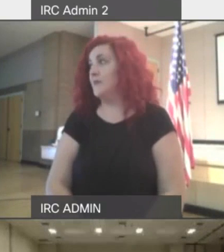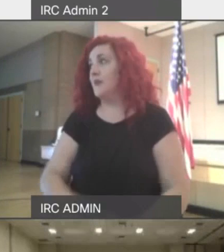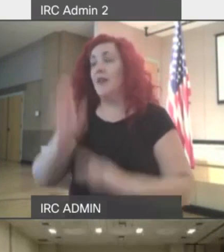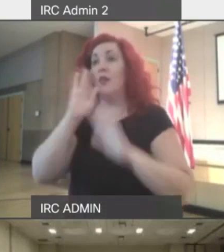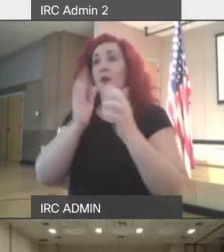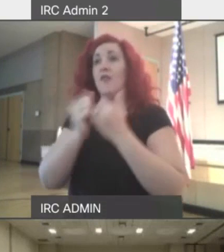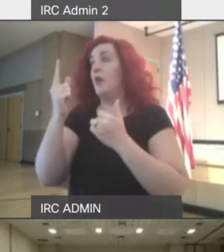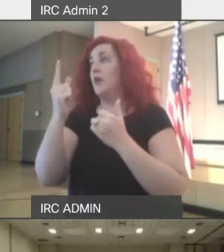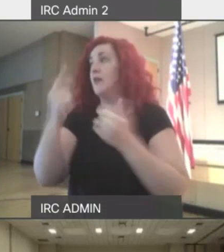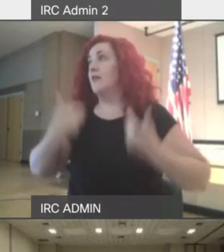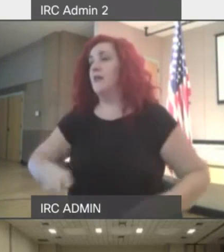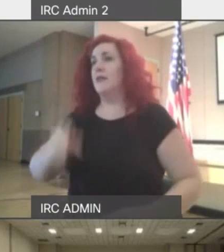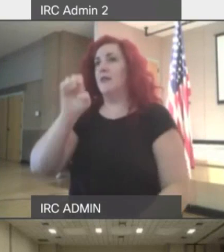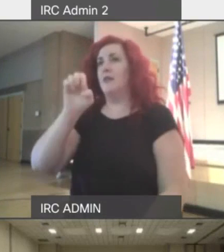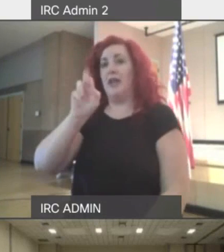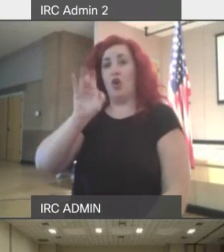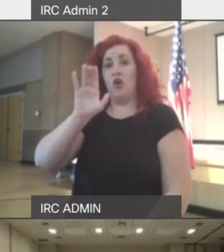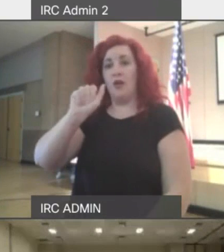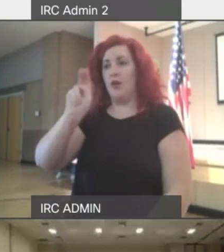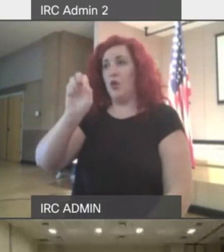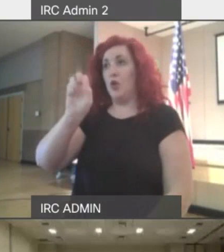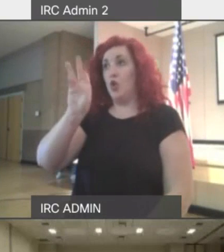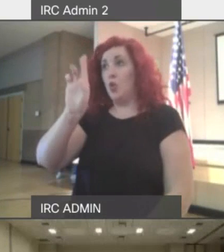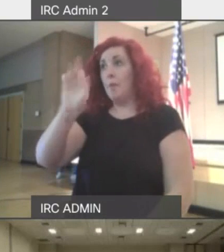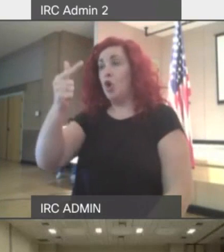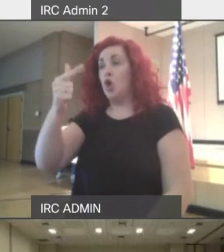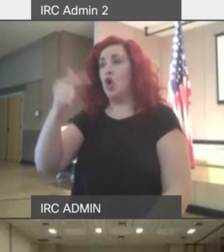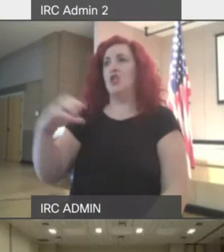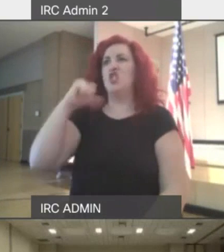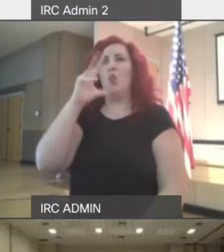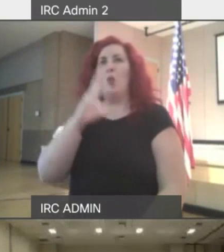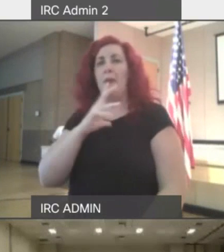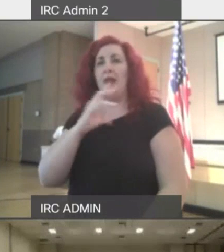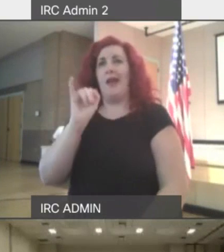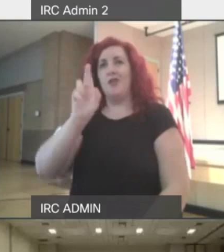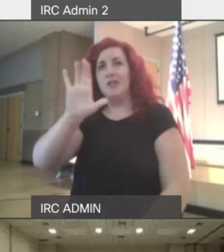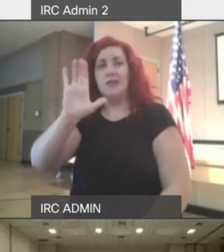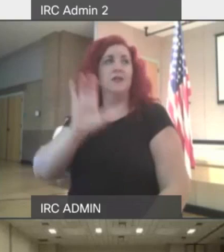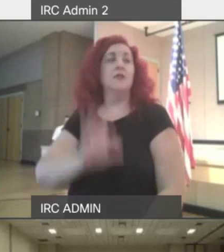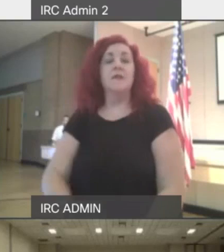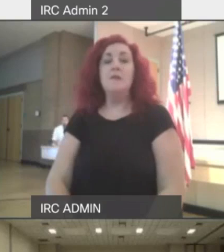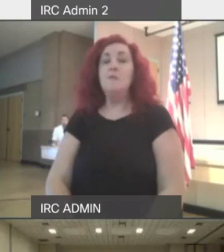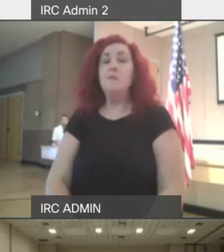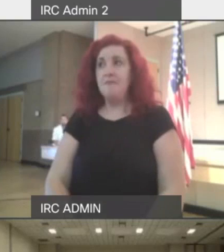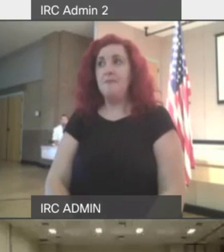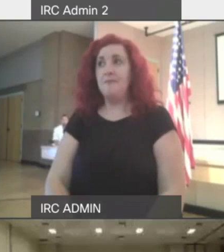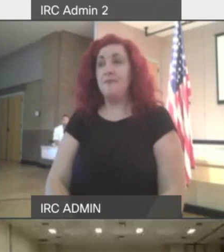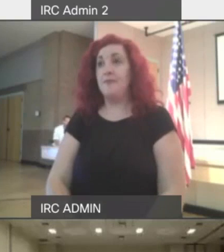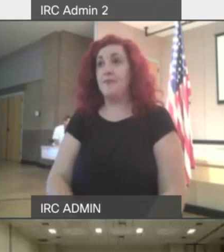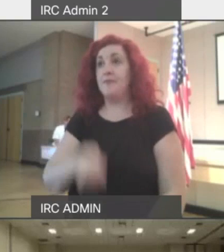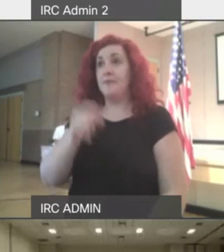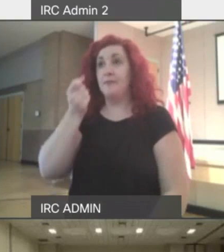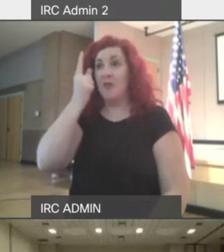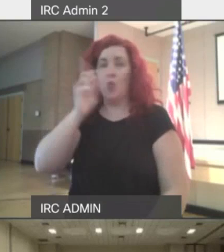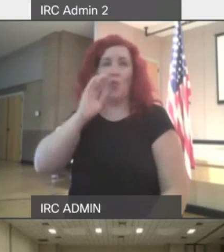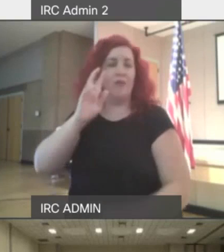Hello, everybody. I am Erica Newberg, the chairwoman of the Independent Redistricting Commission, and